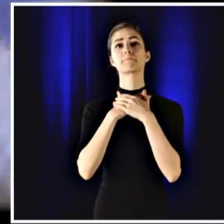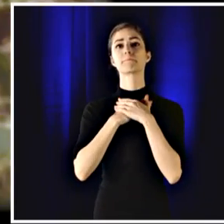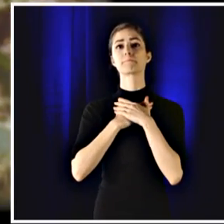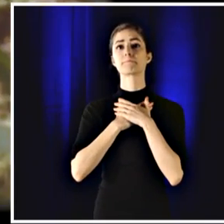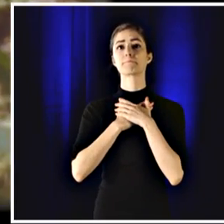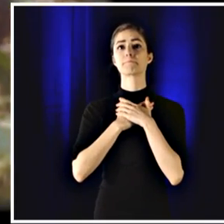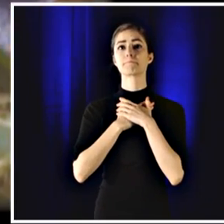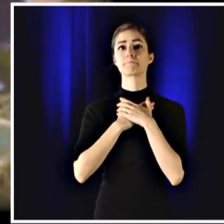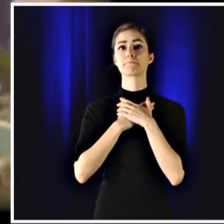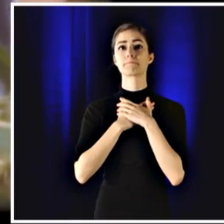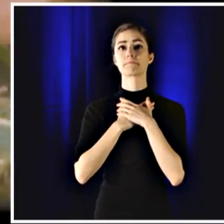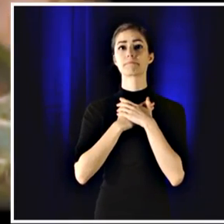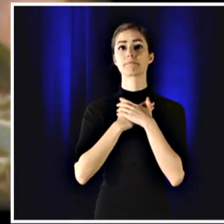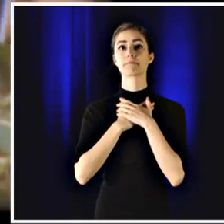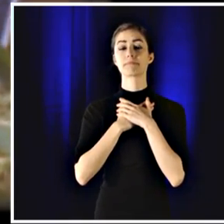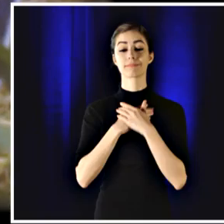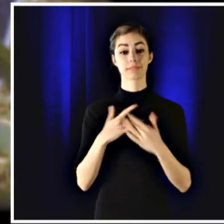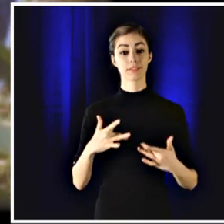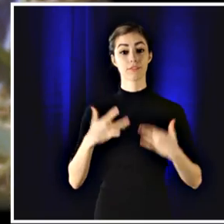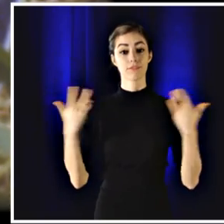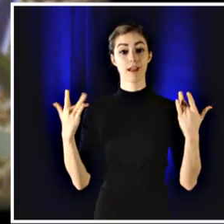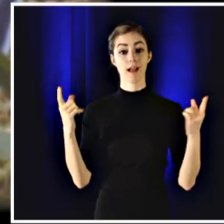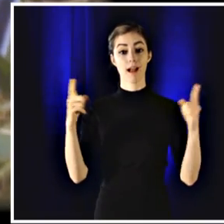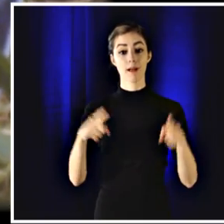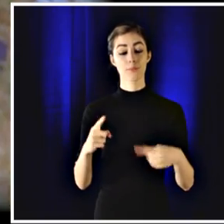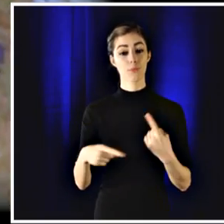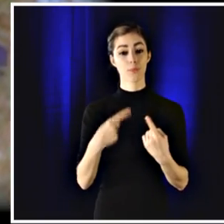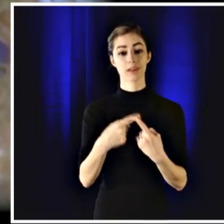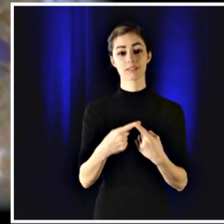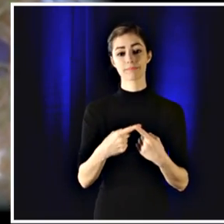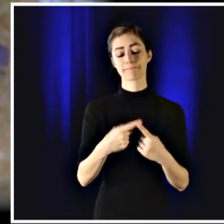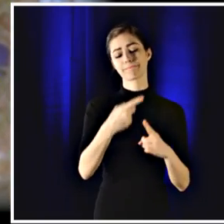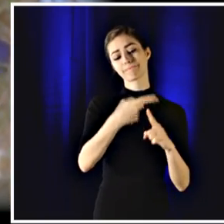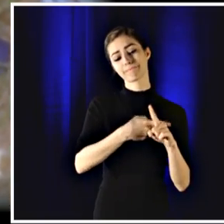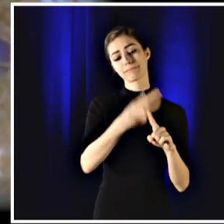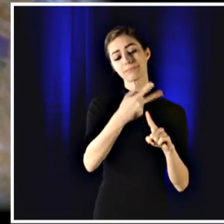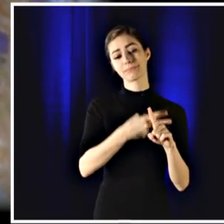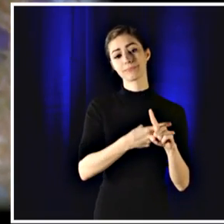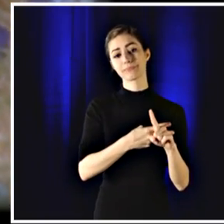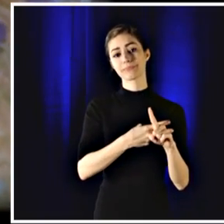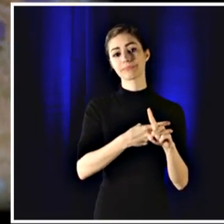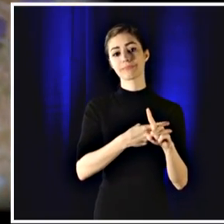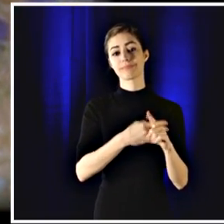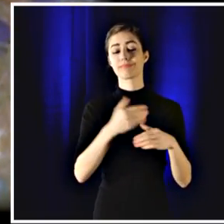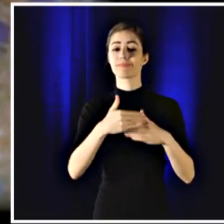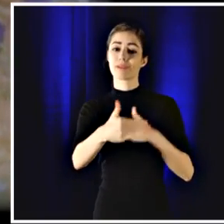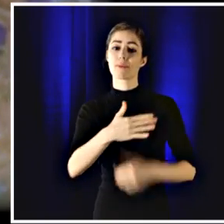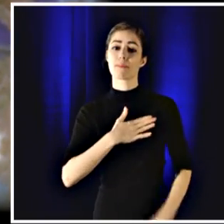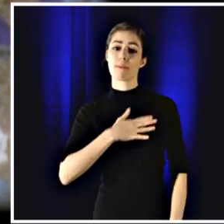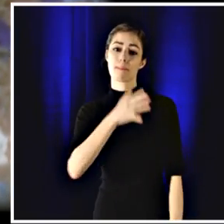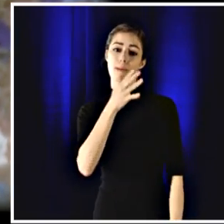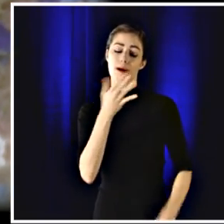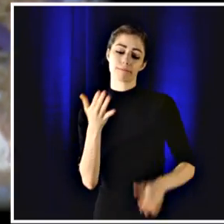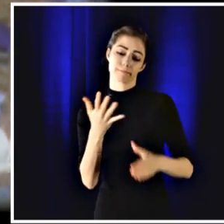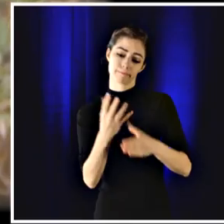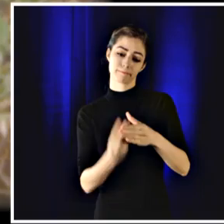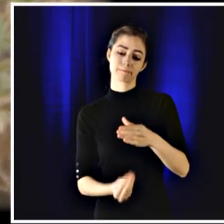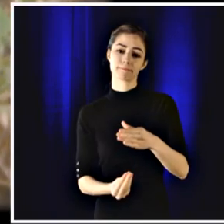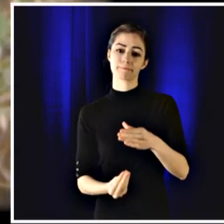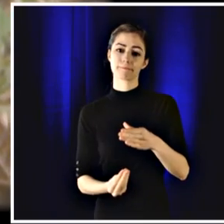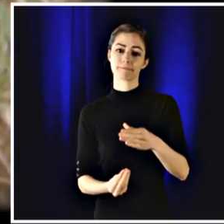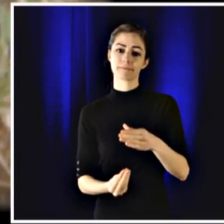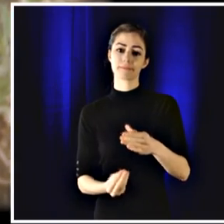This ritual took place just a few months after my mom died, and at its core, it was my attempt to